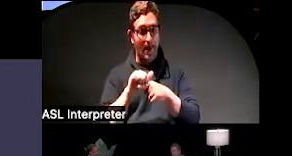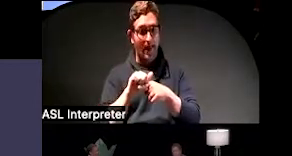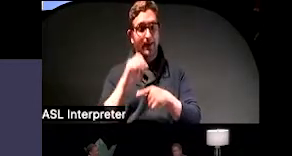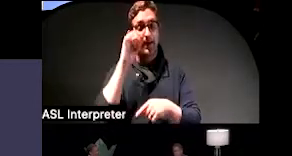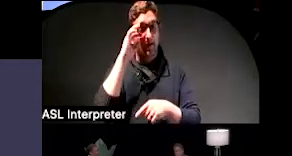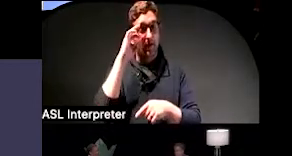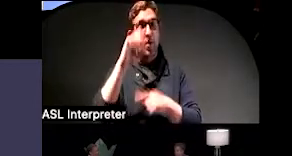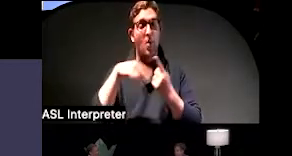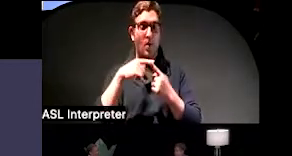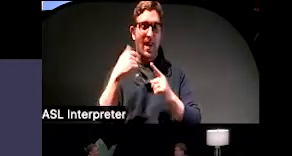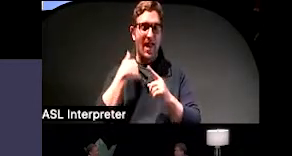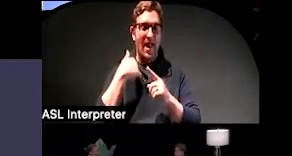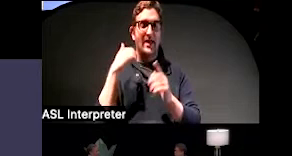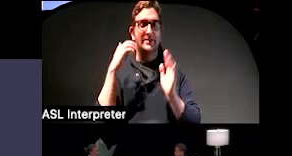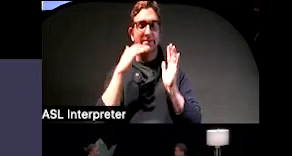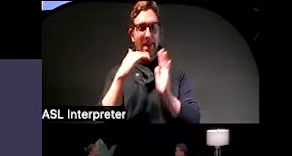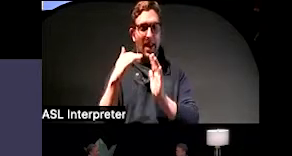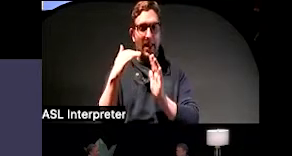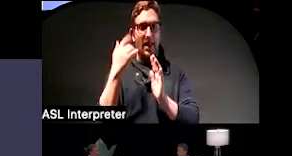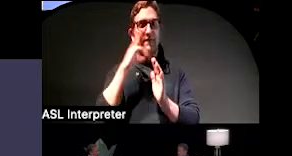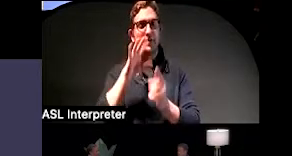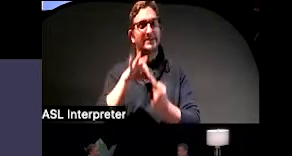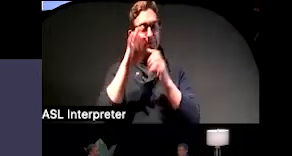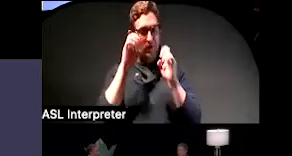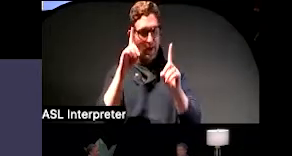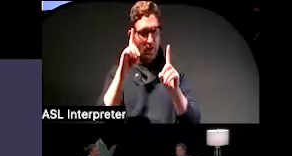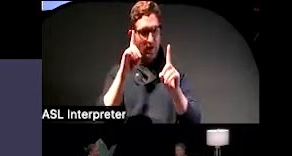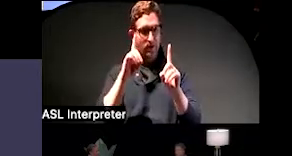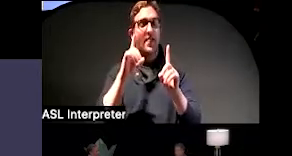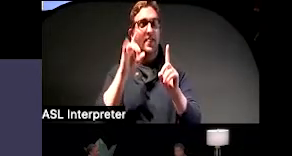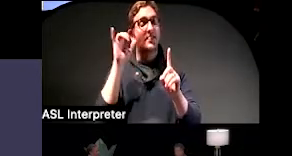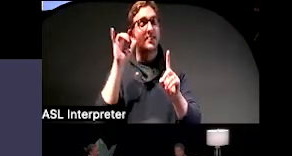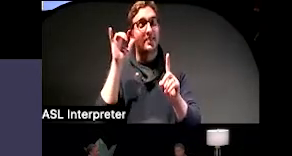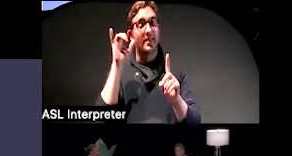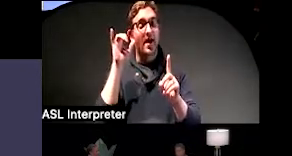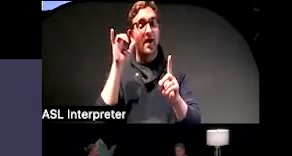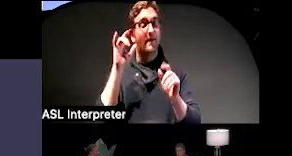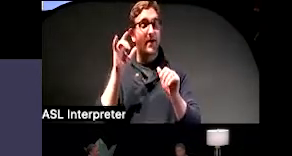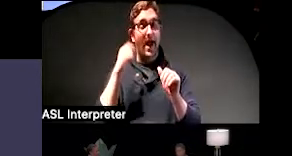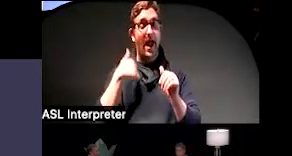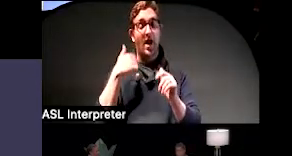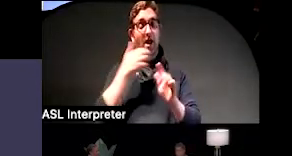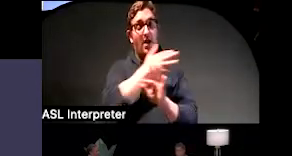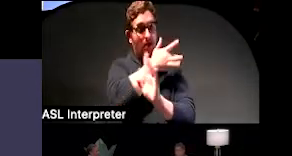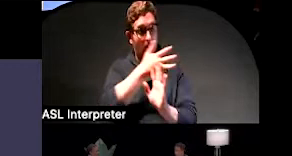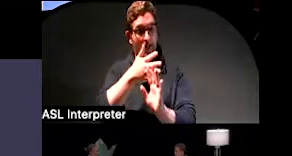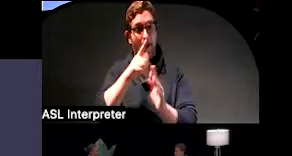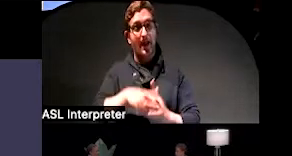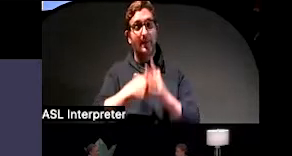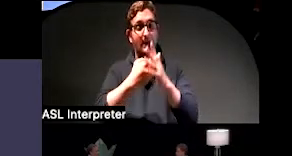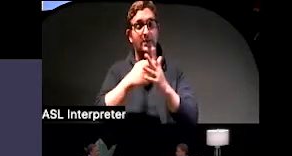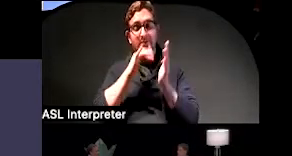when I studied for special education, it wasn't until I went to begin my studies in my